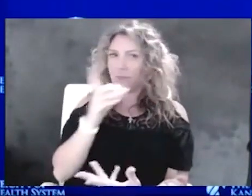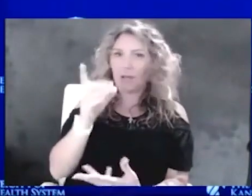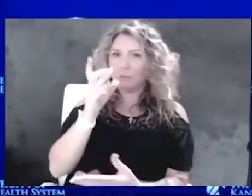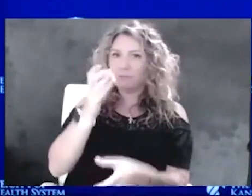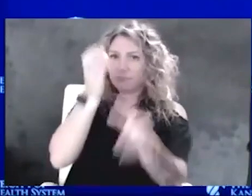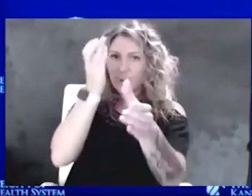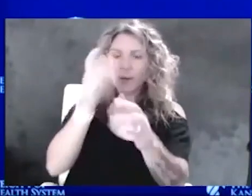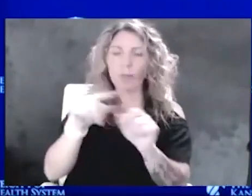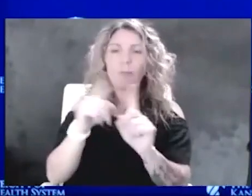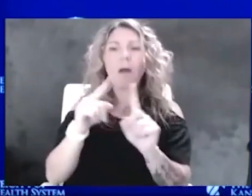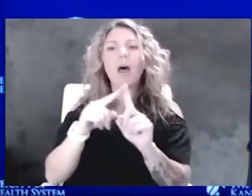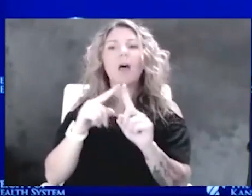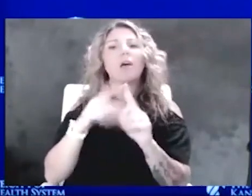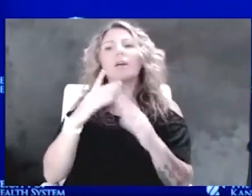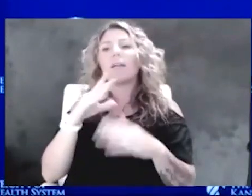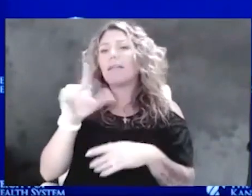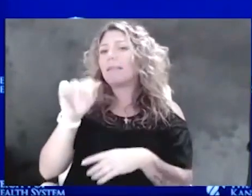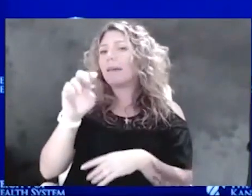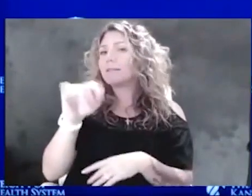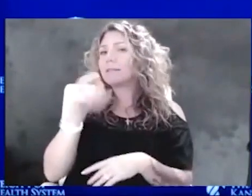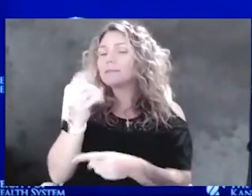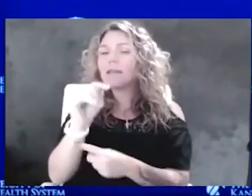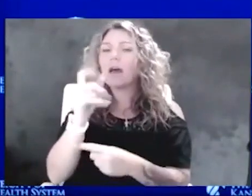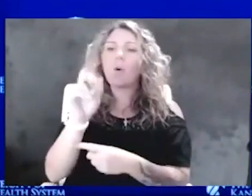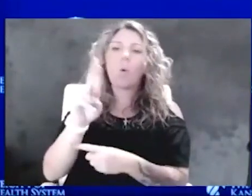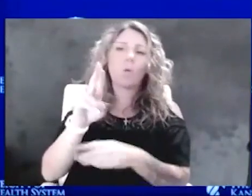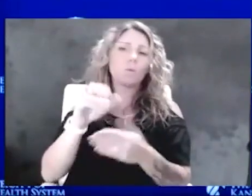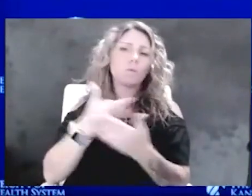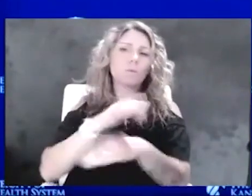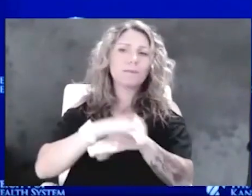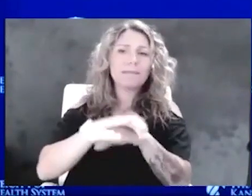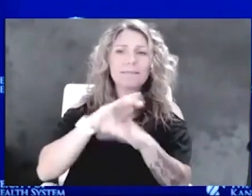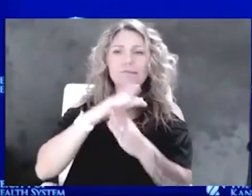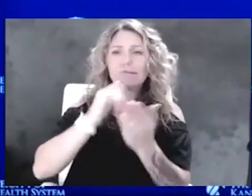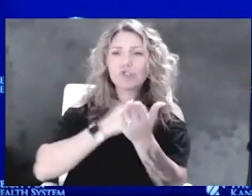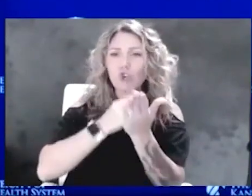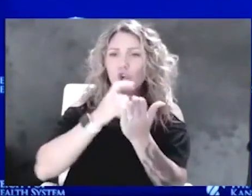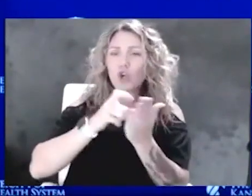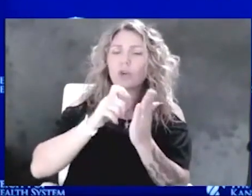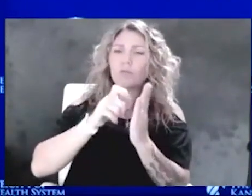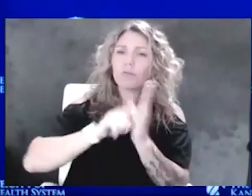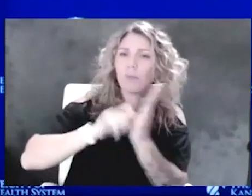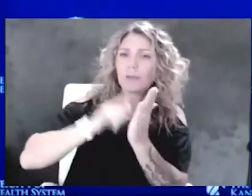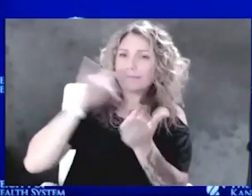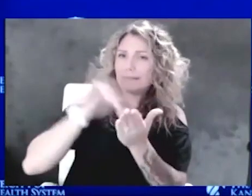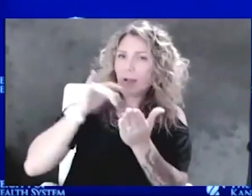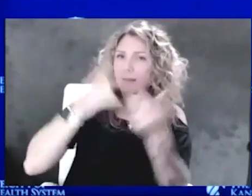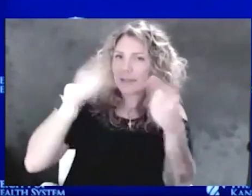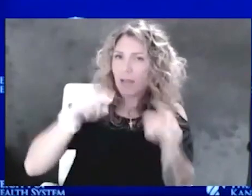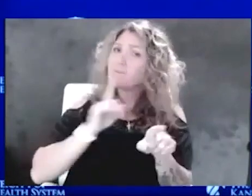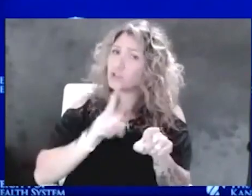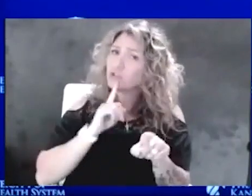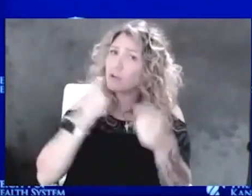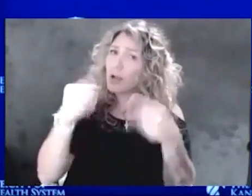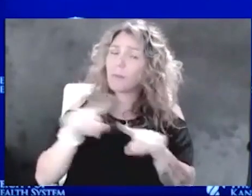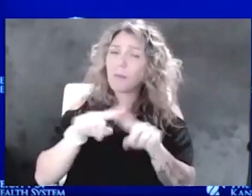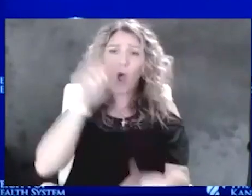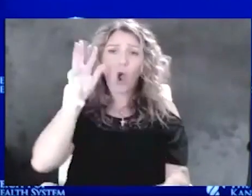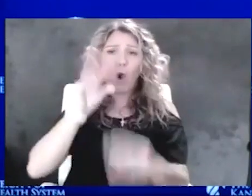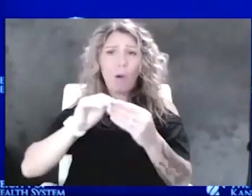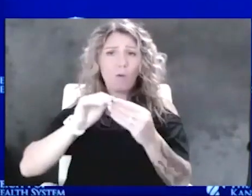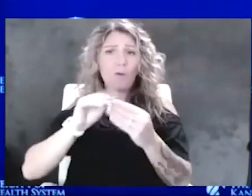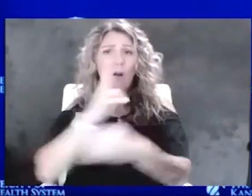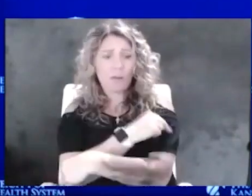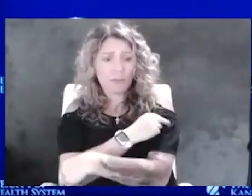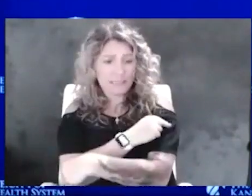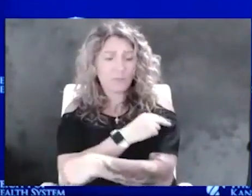Medicine, Lancet, or anything like that, I'm sure those studies are being done. It's just that we do know overall hospitalizations in